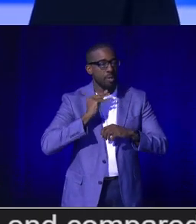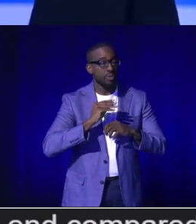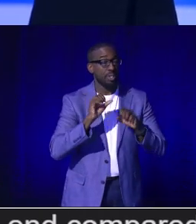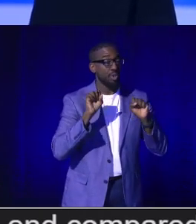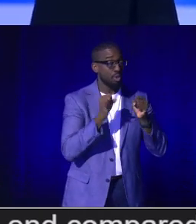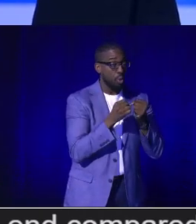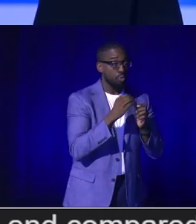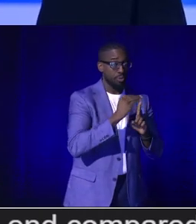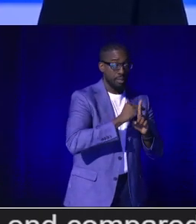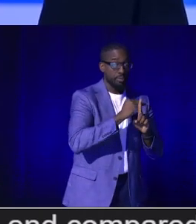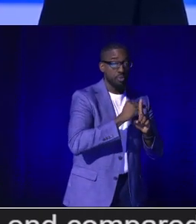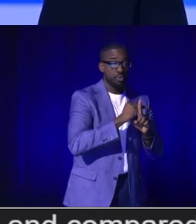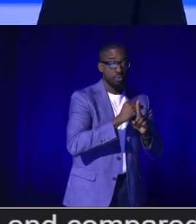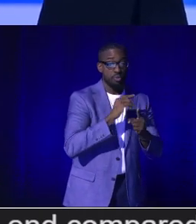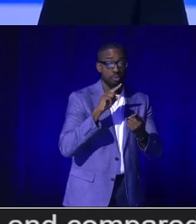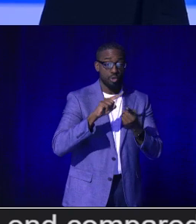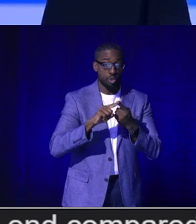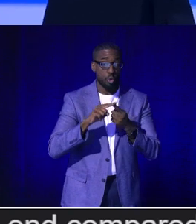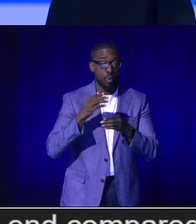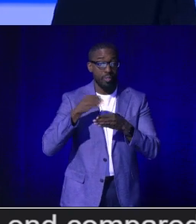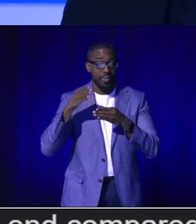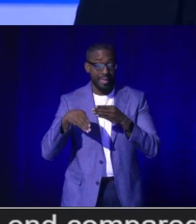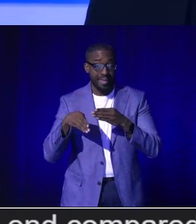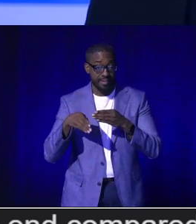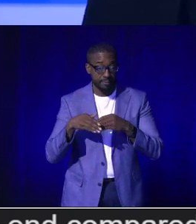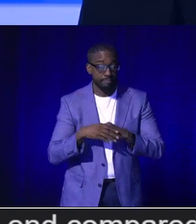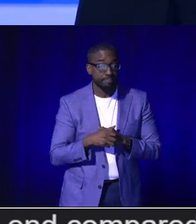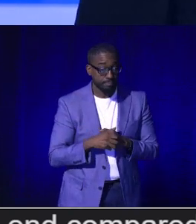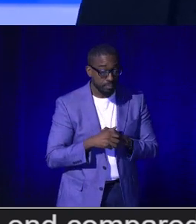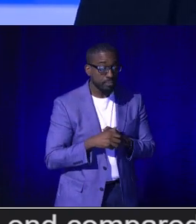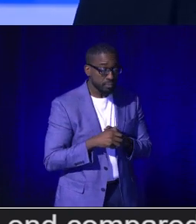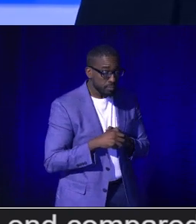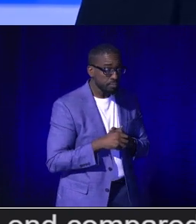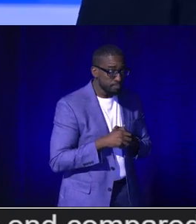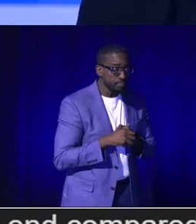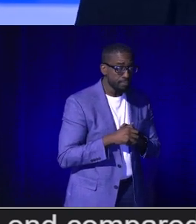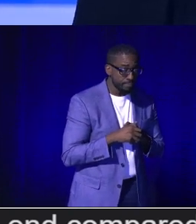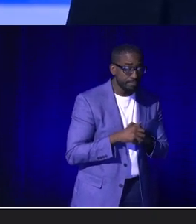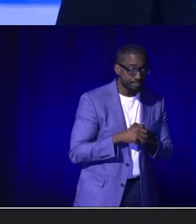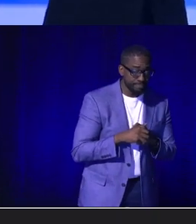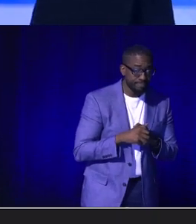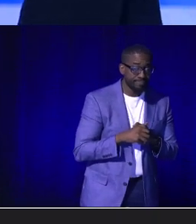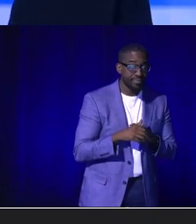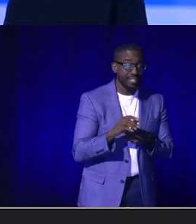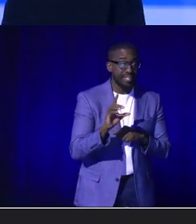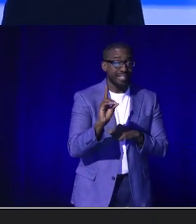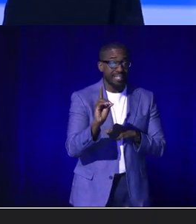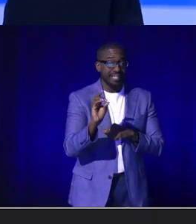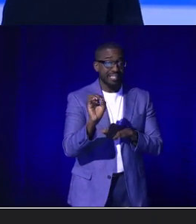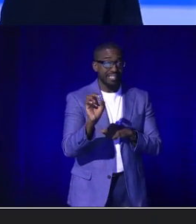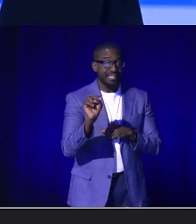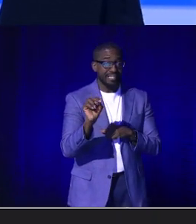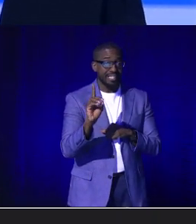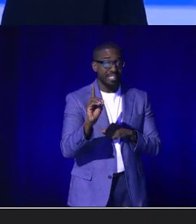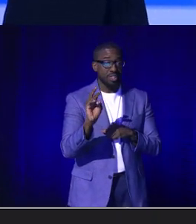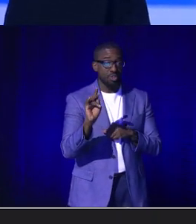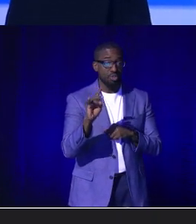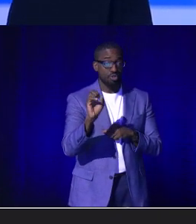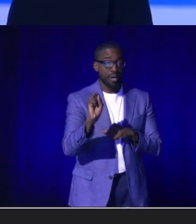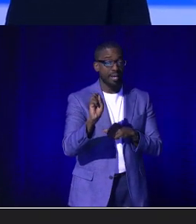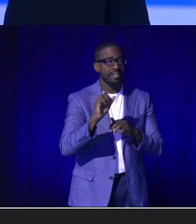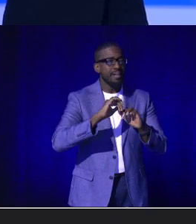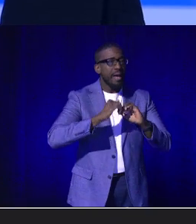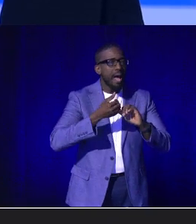in metallurgy is how we observe dendrites. And dendrites are the term that we use for lithium morphologies within